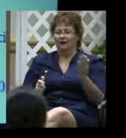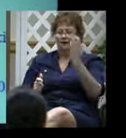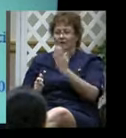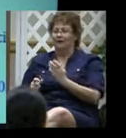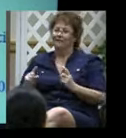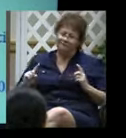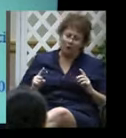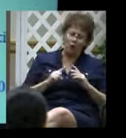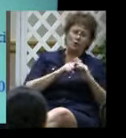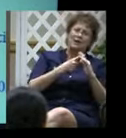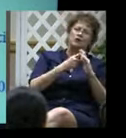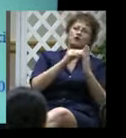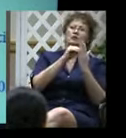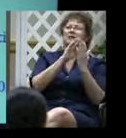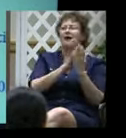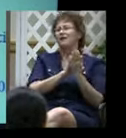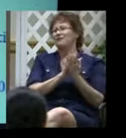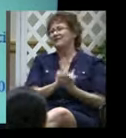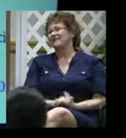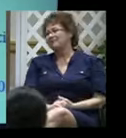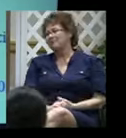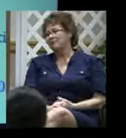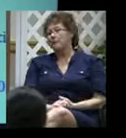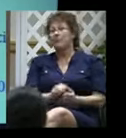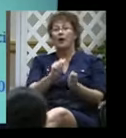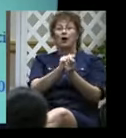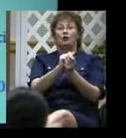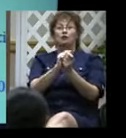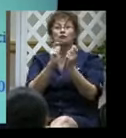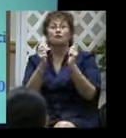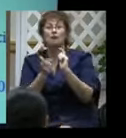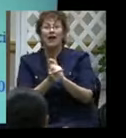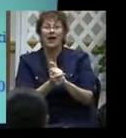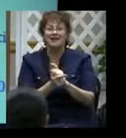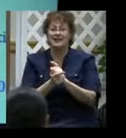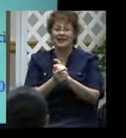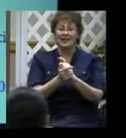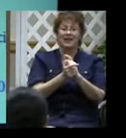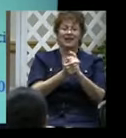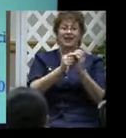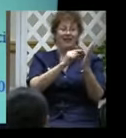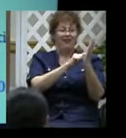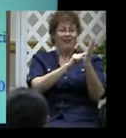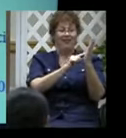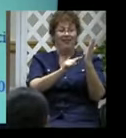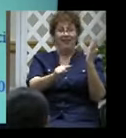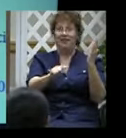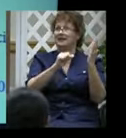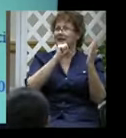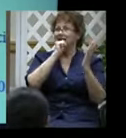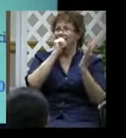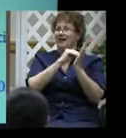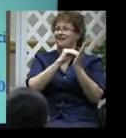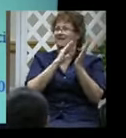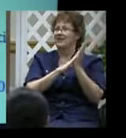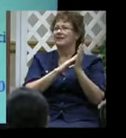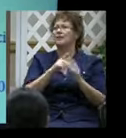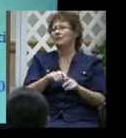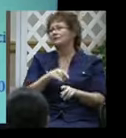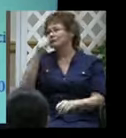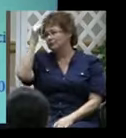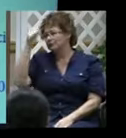officially translated. And translate even items that aren't filled out, so it makes a long translation. And also